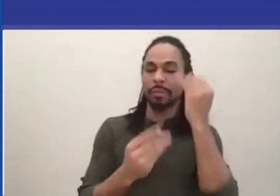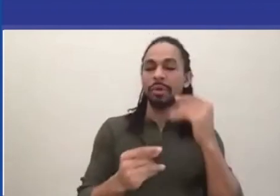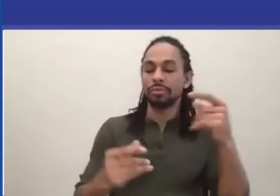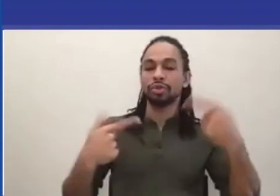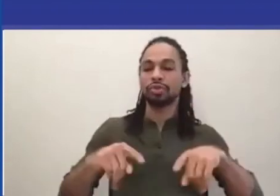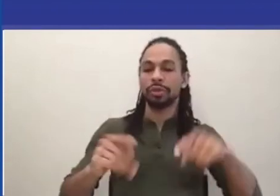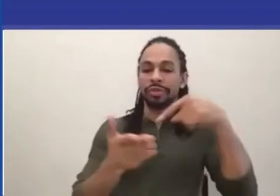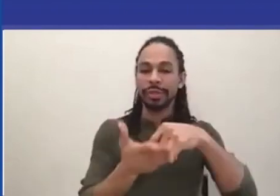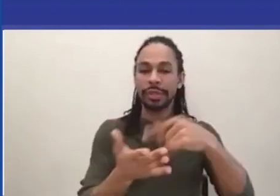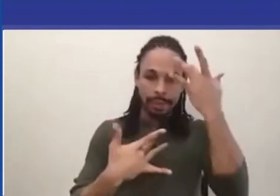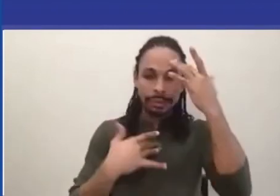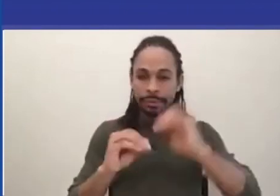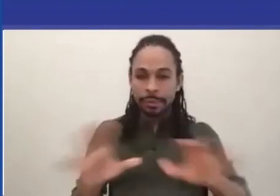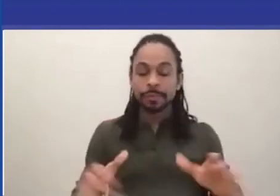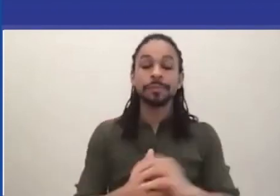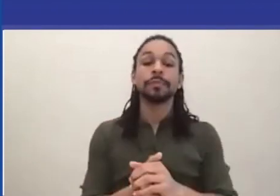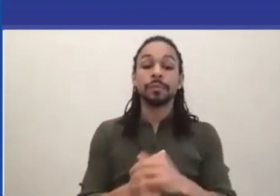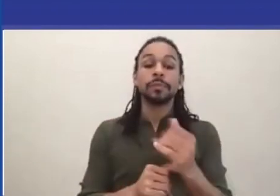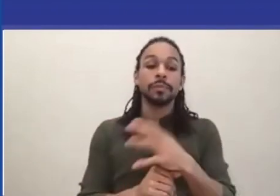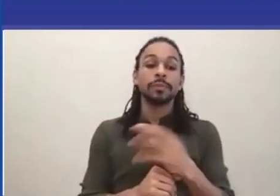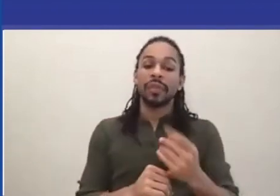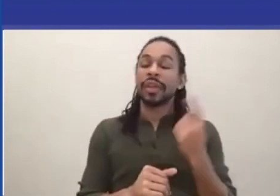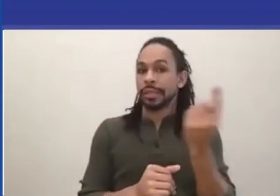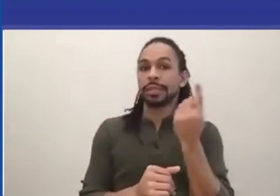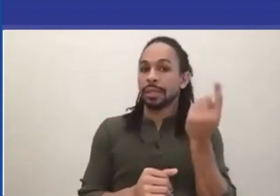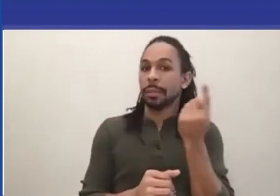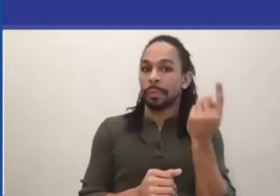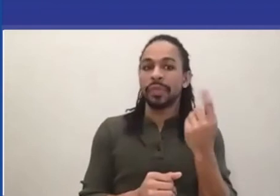I think that's something that could connect